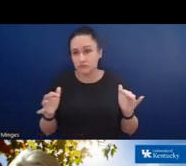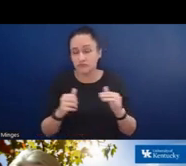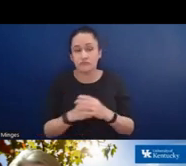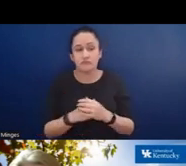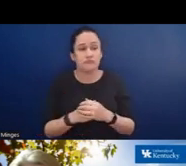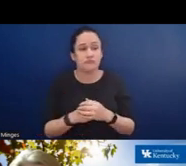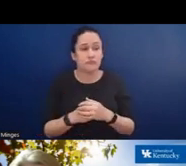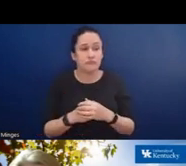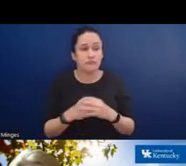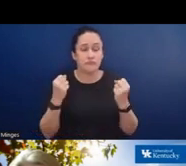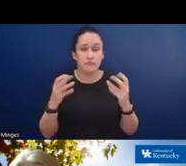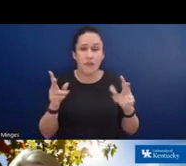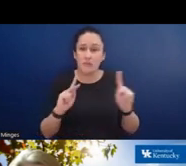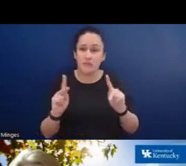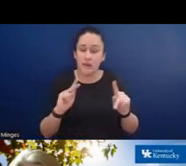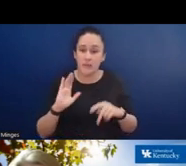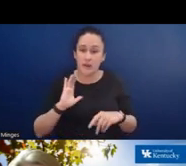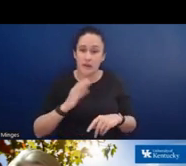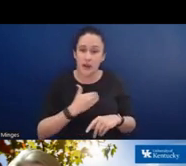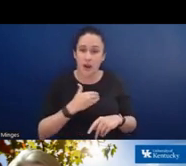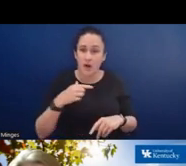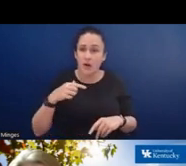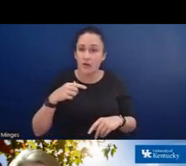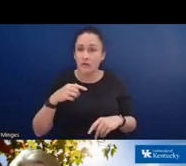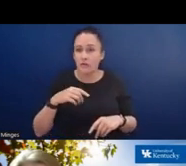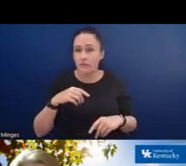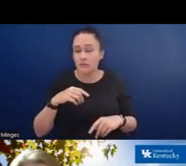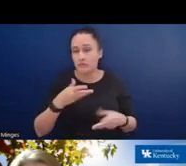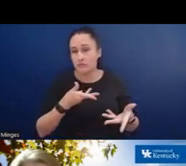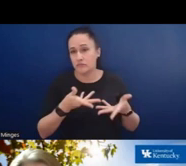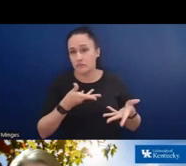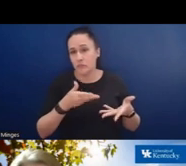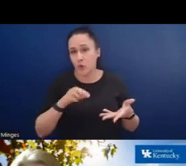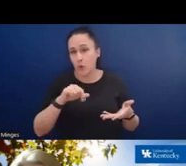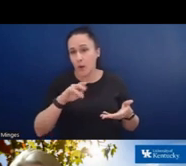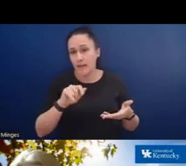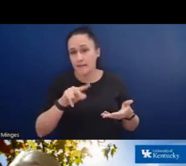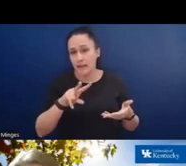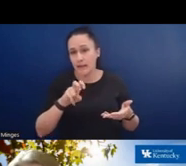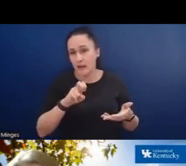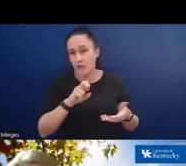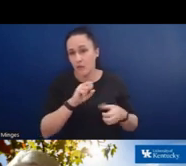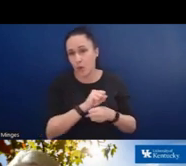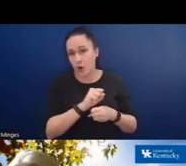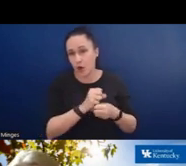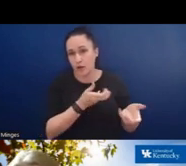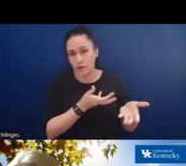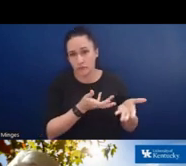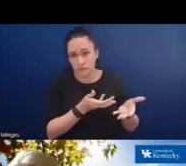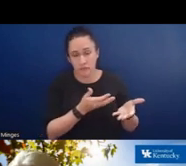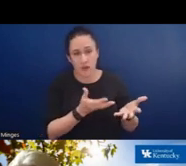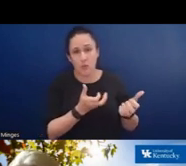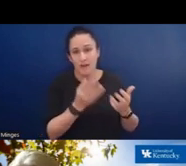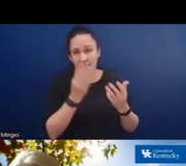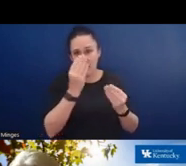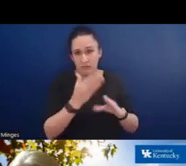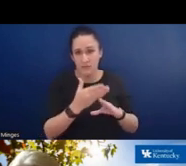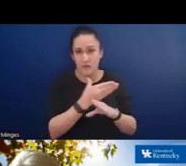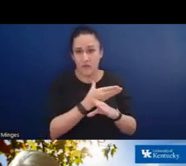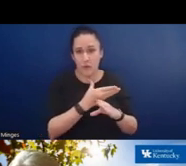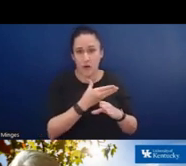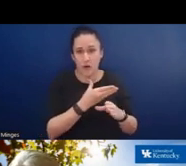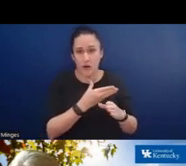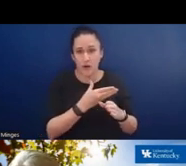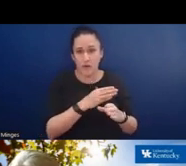lot of people in our qualitative work really wanted to have the information before they interacted with the